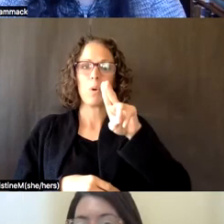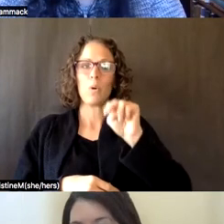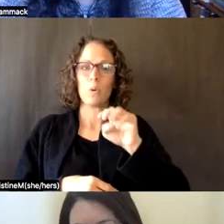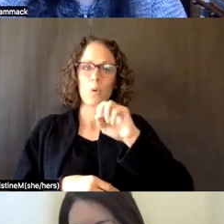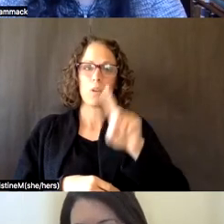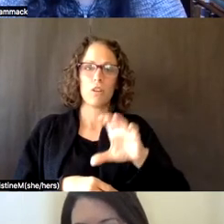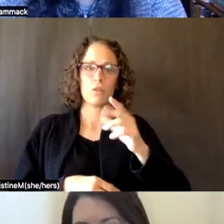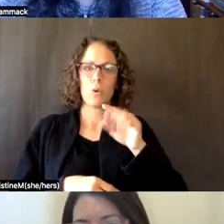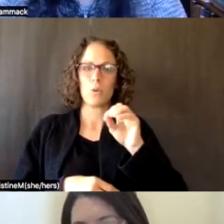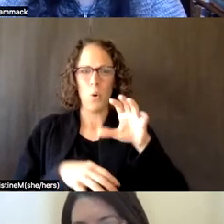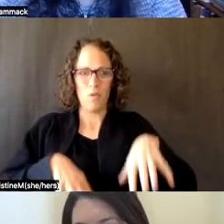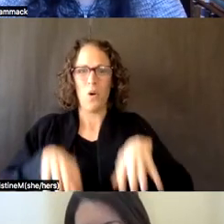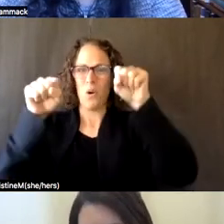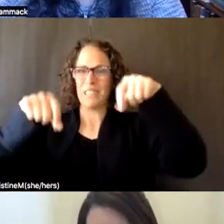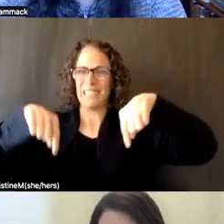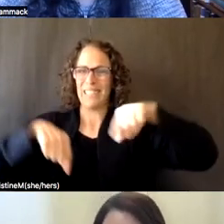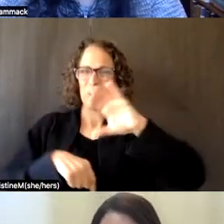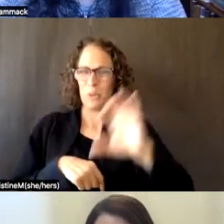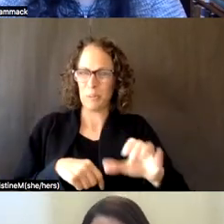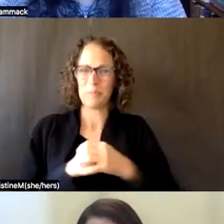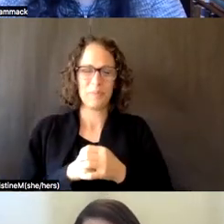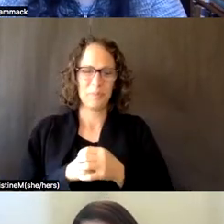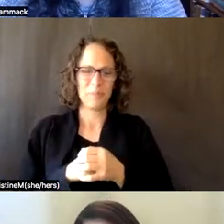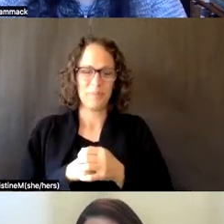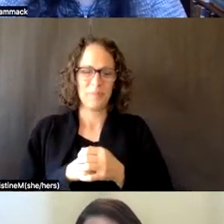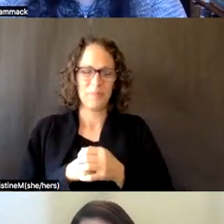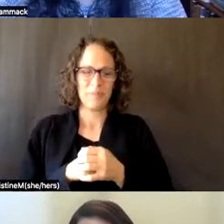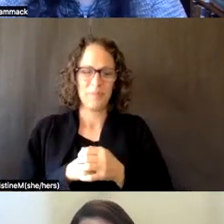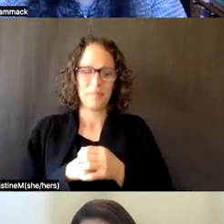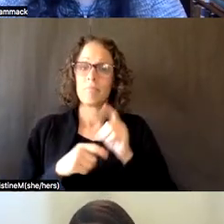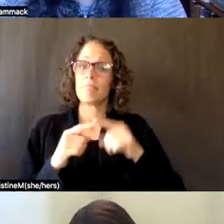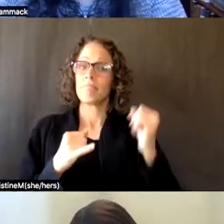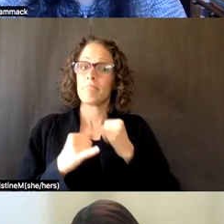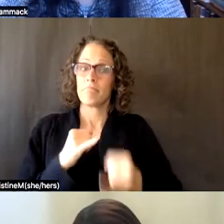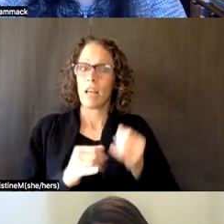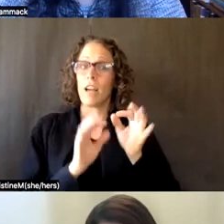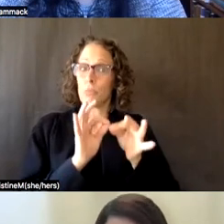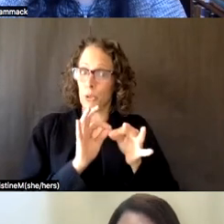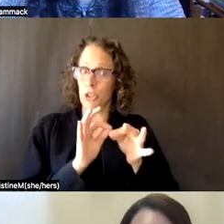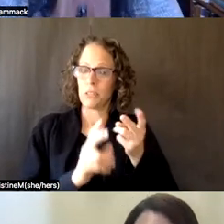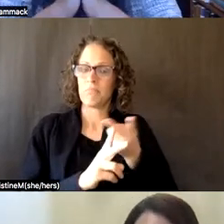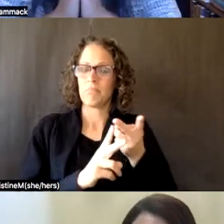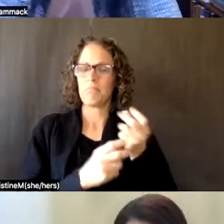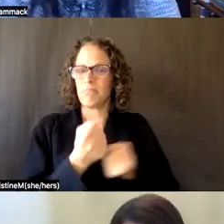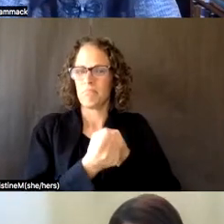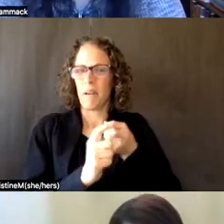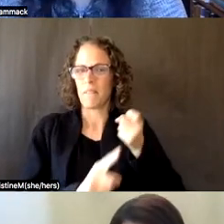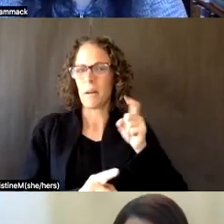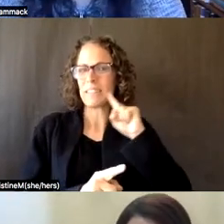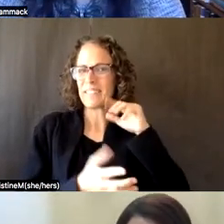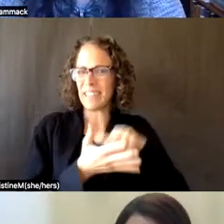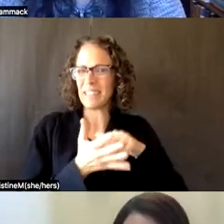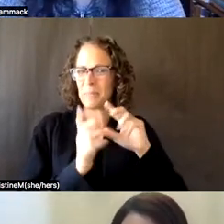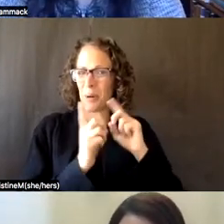and for running our Zoom event today. Thank you so much. And then also our interpreters who are here today, sponsored by